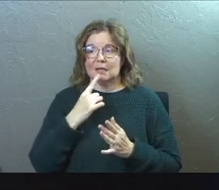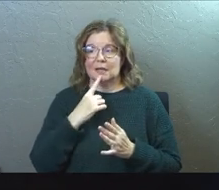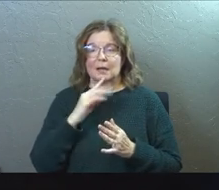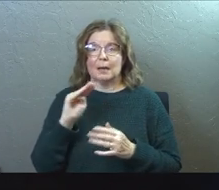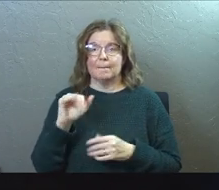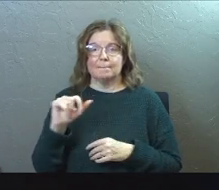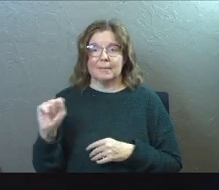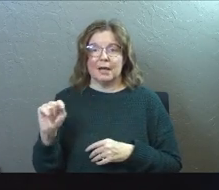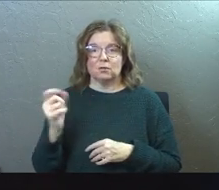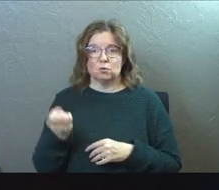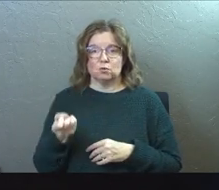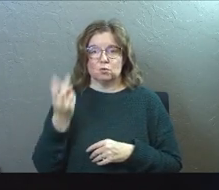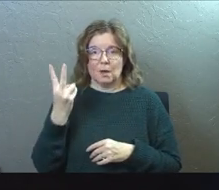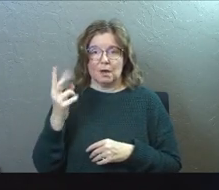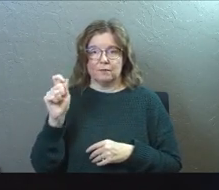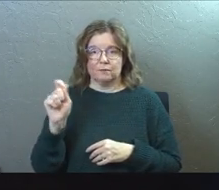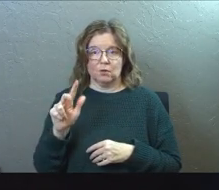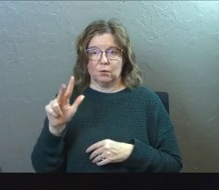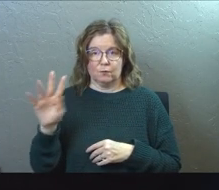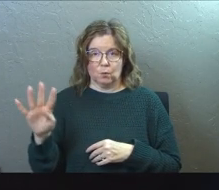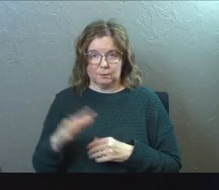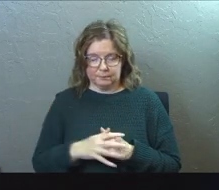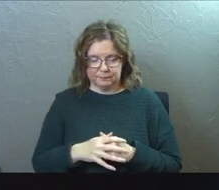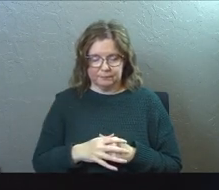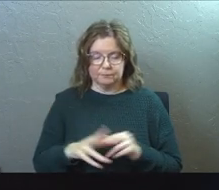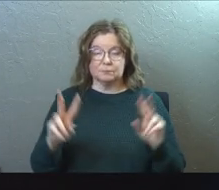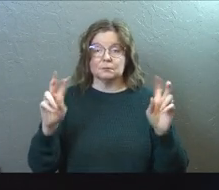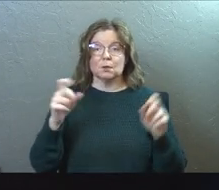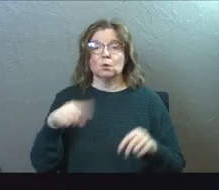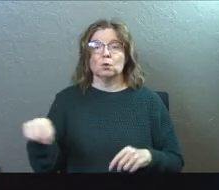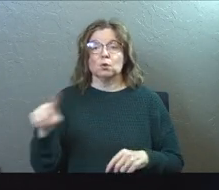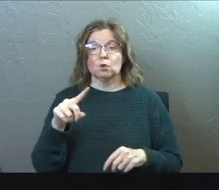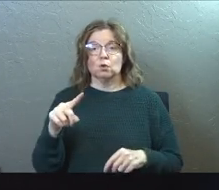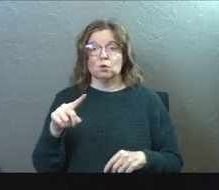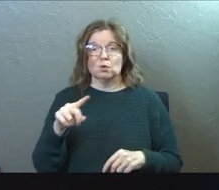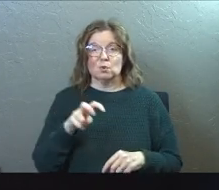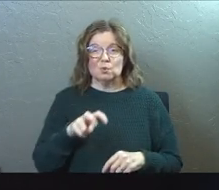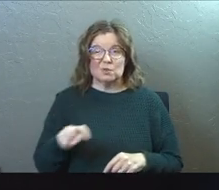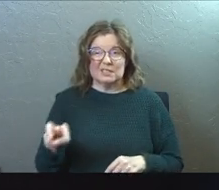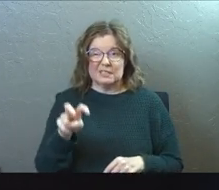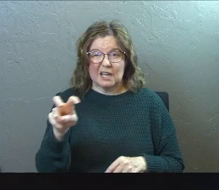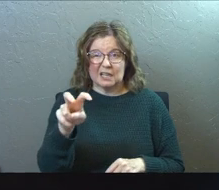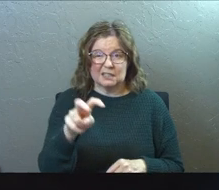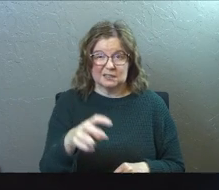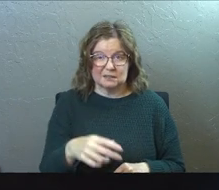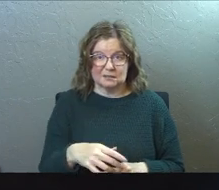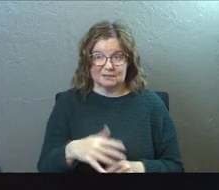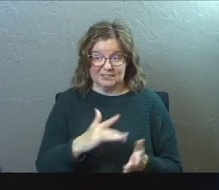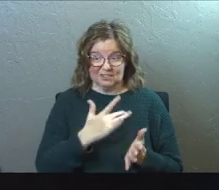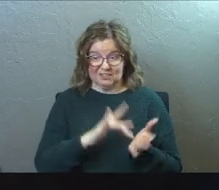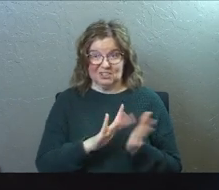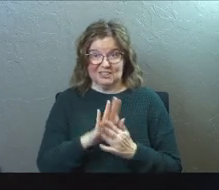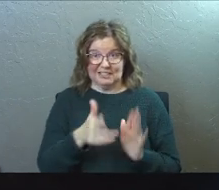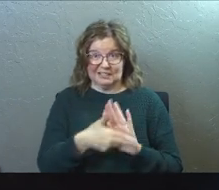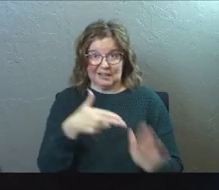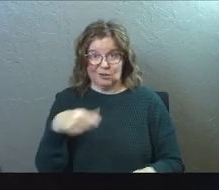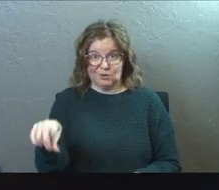is Matthew chapter 12, verse 34. He says, you brood of snakes. Jesus just called you a snake.